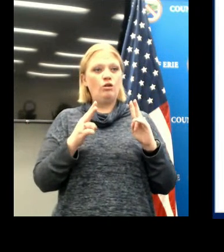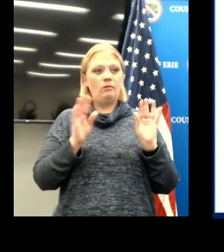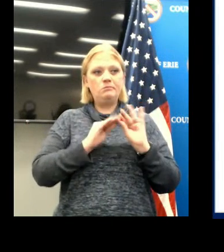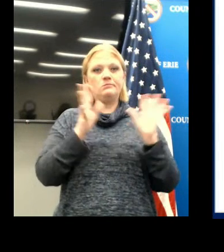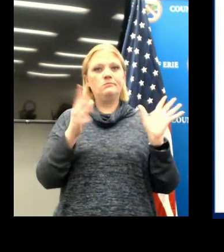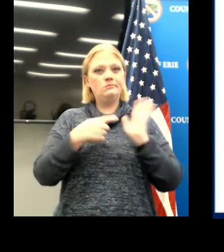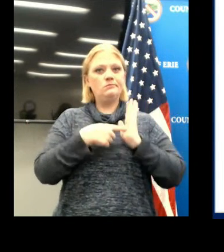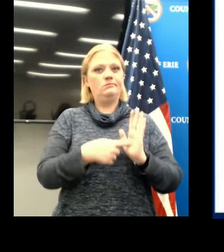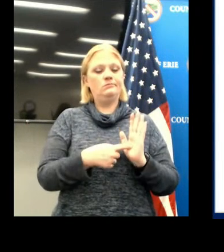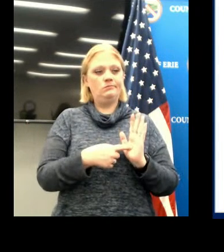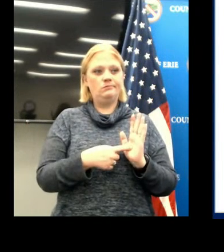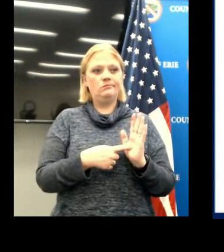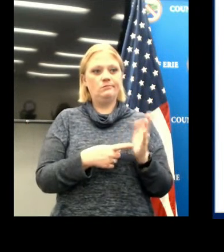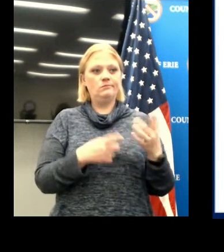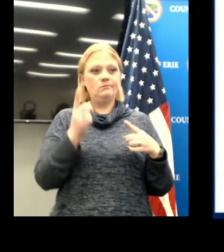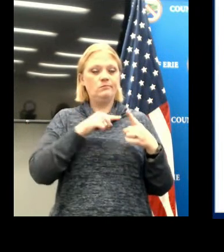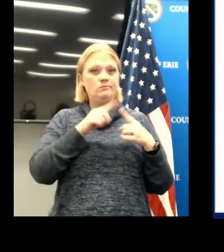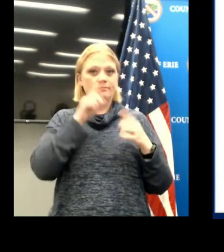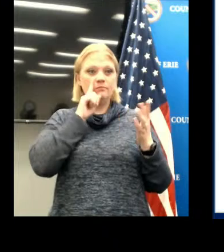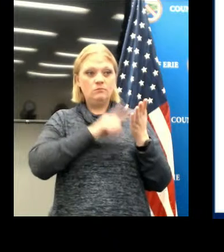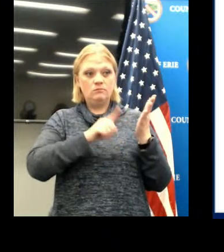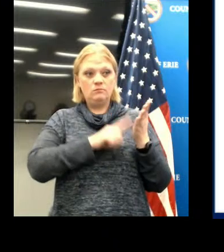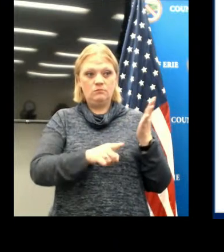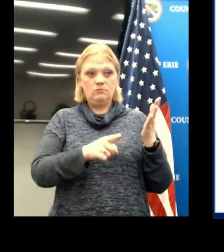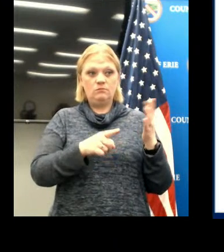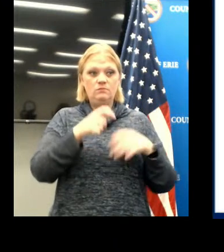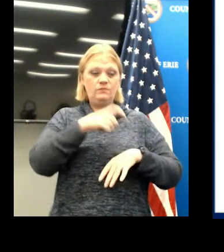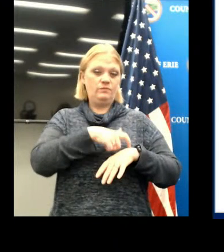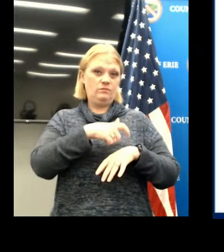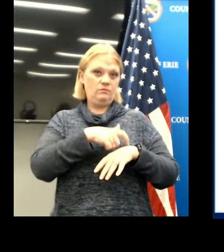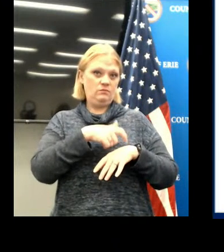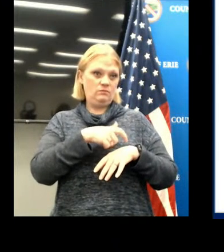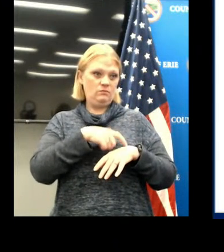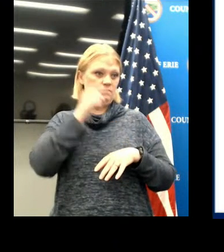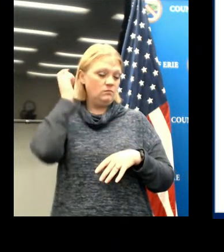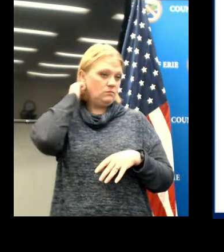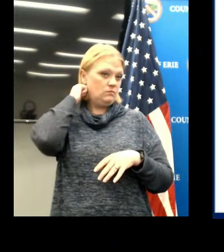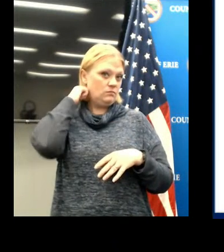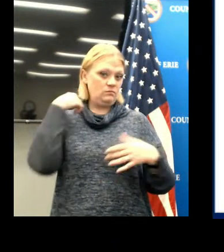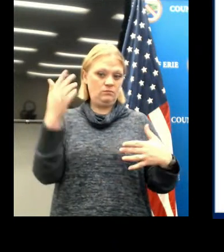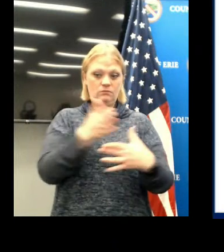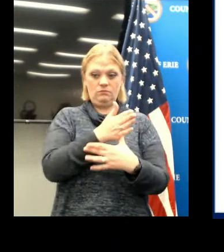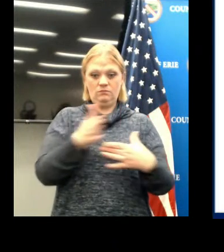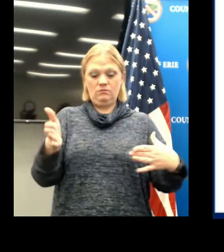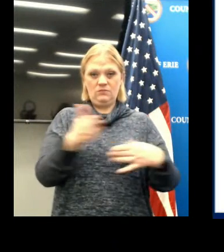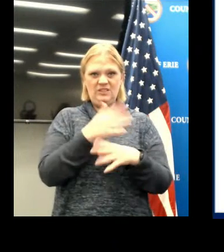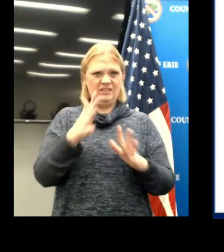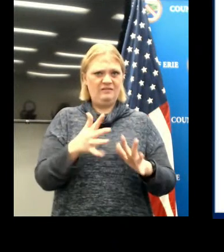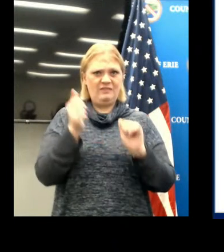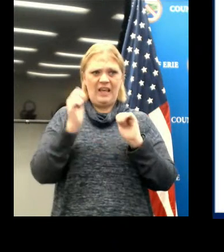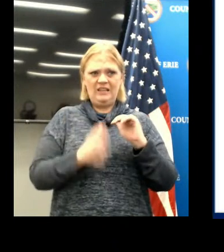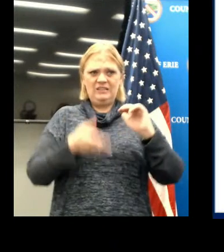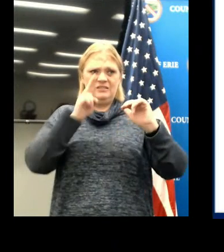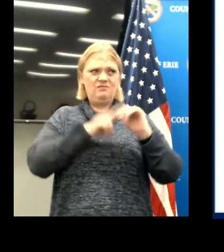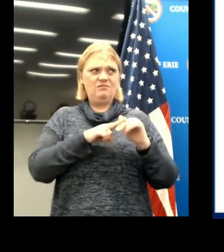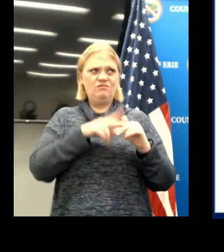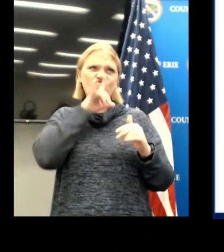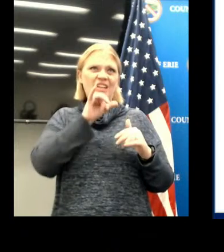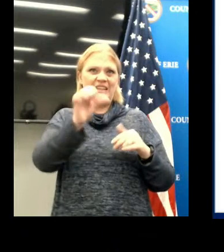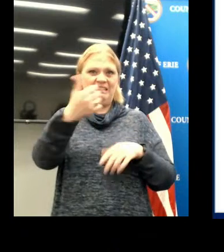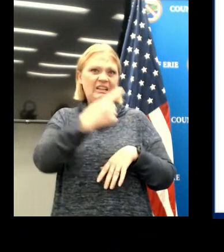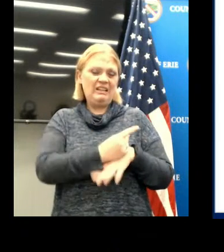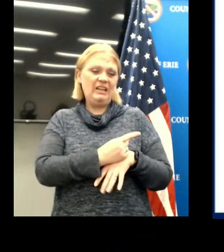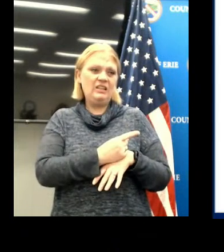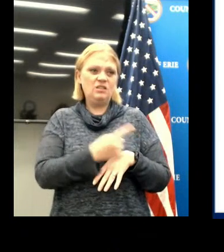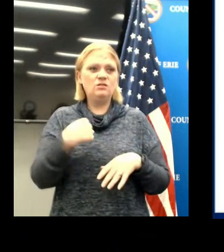we're seeing when you look at it over the grand scheme of time and the rapid increase in just basically 10 days. So